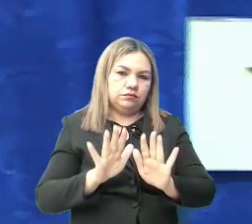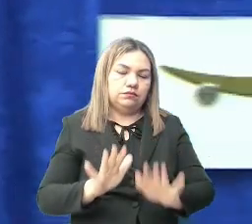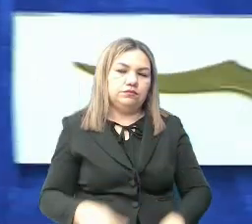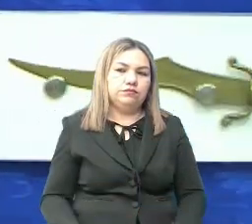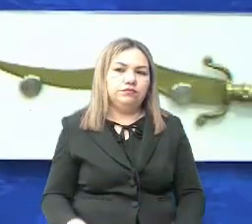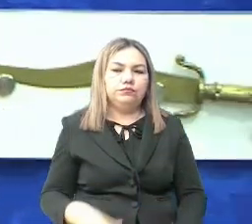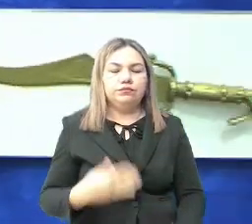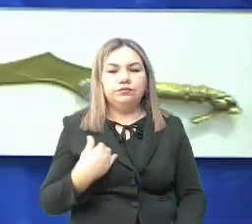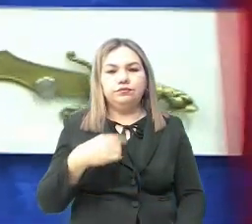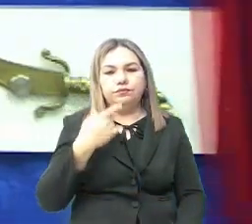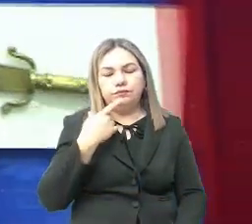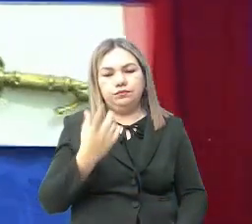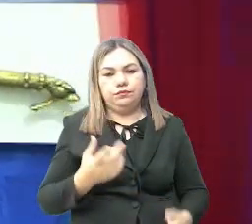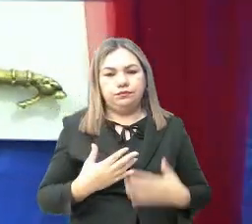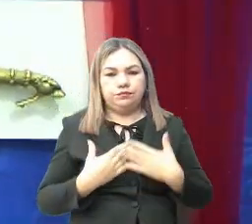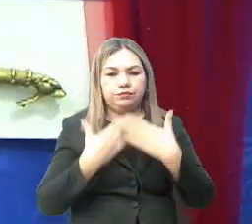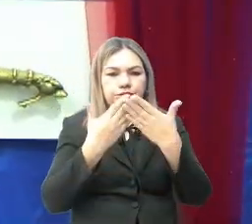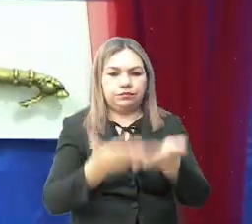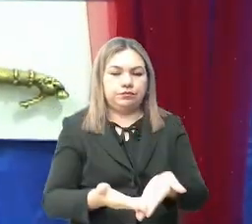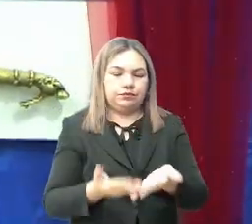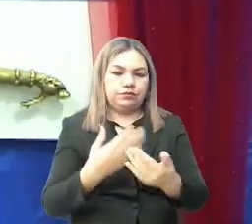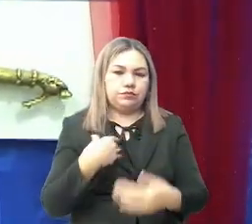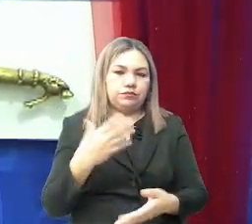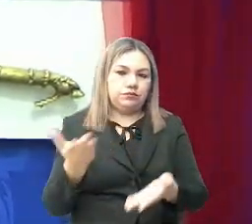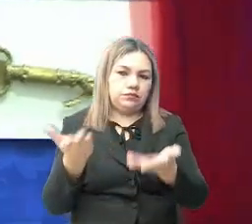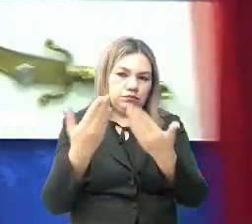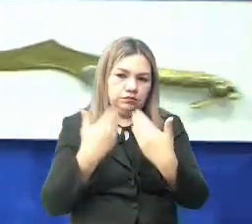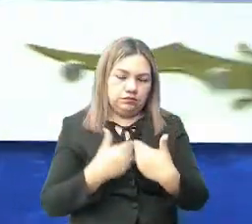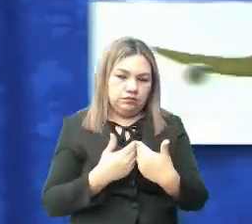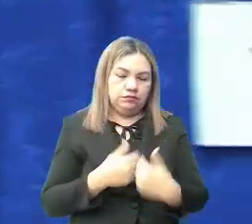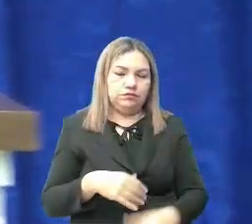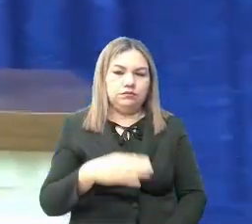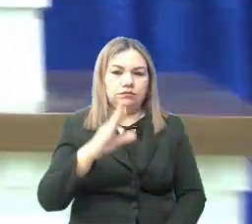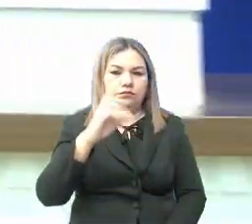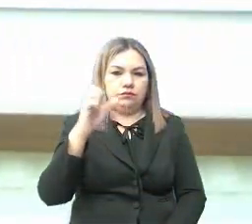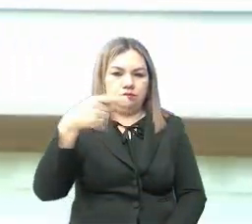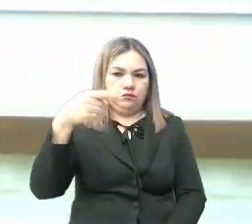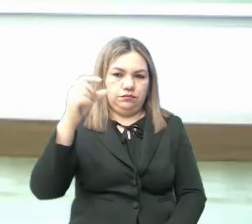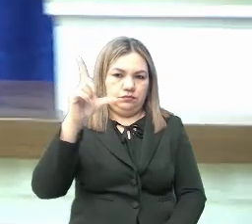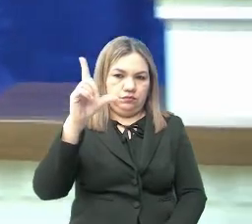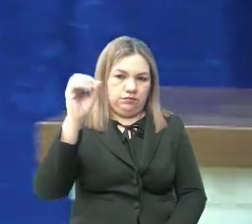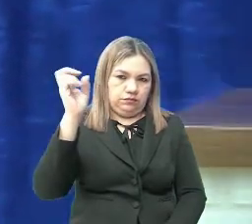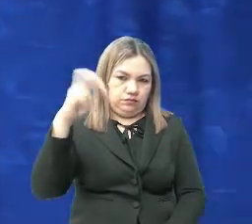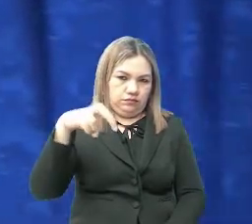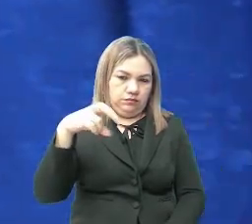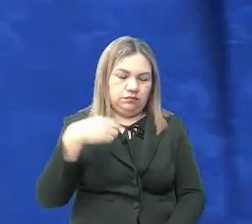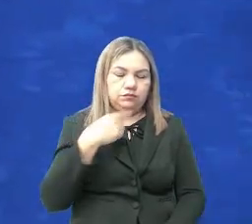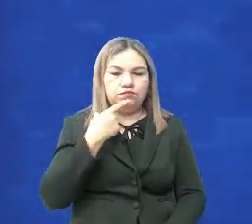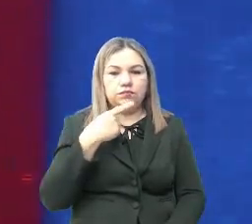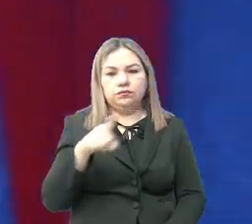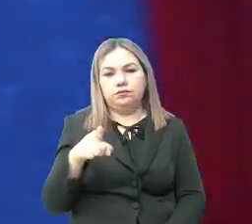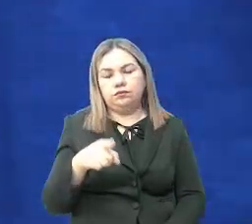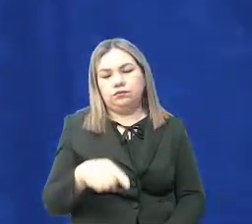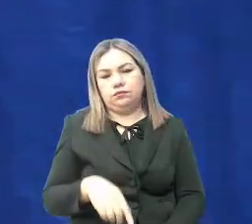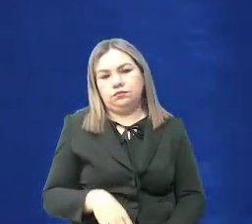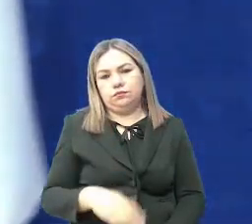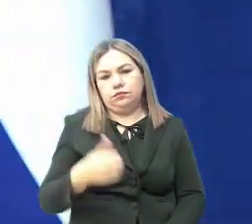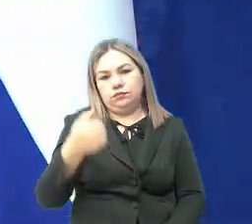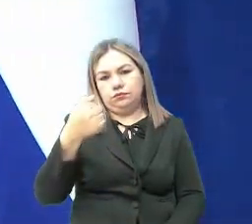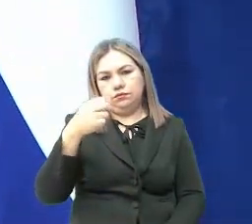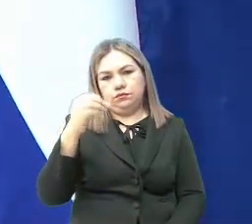says, it offered him a present. He accepted a gloom. And later he said, listen, this is interesting. It says,